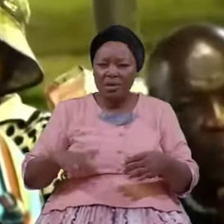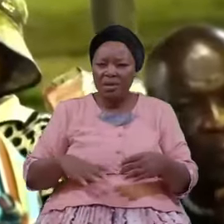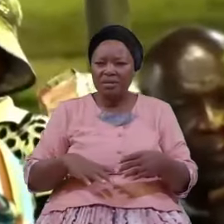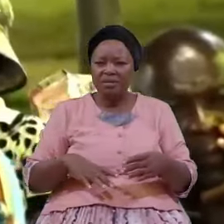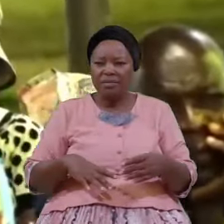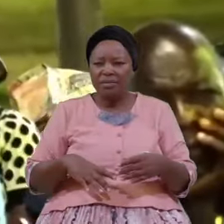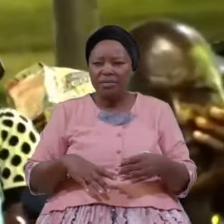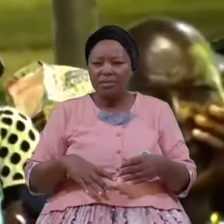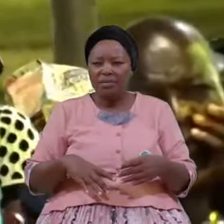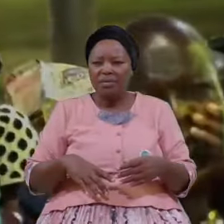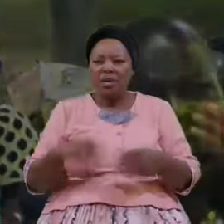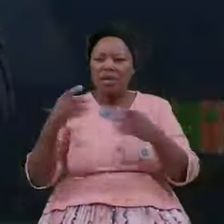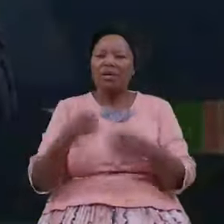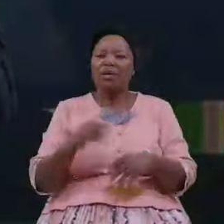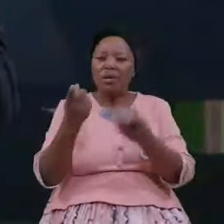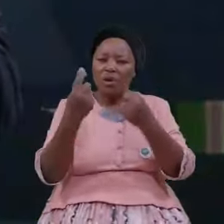the kingdom,